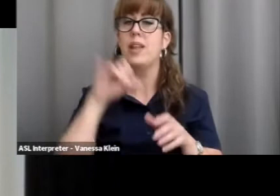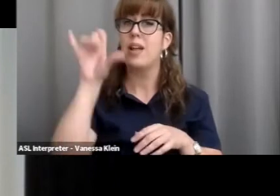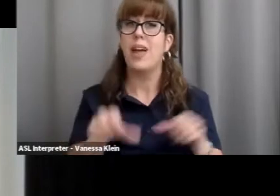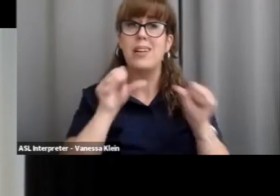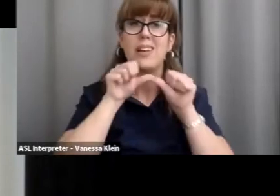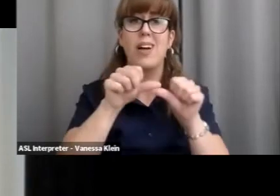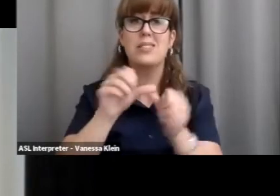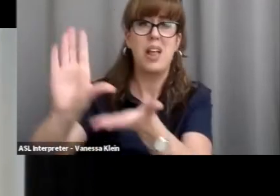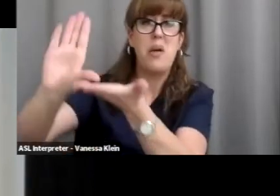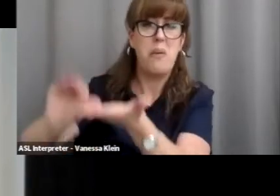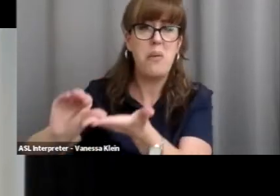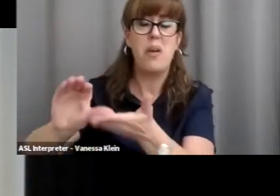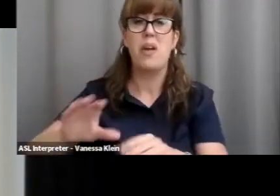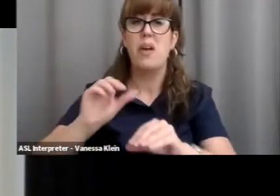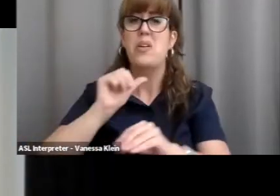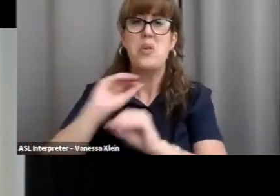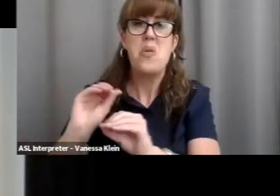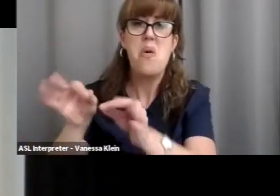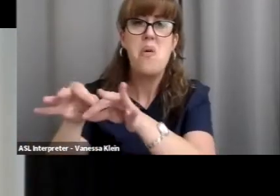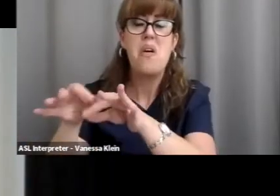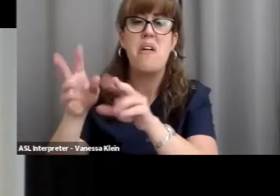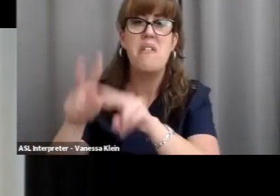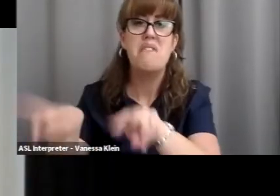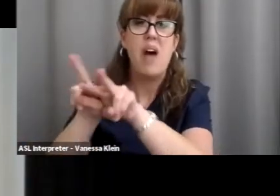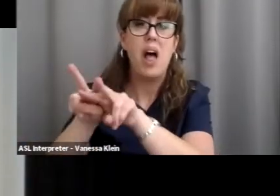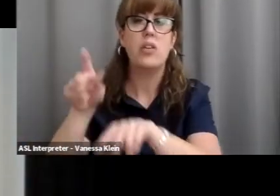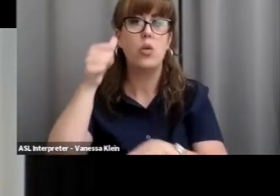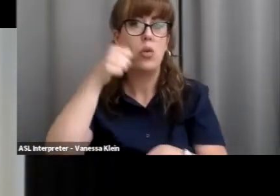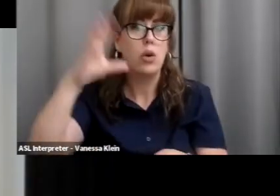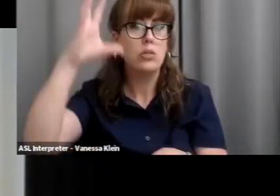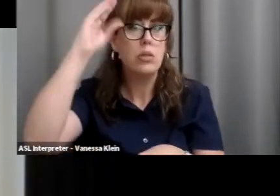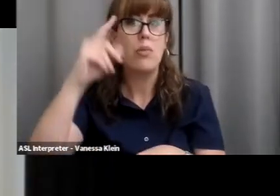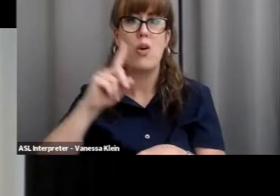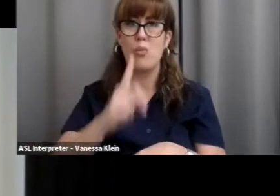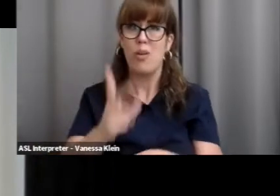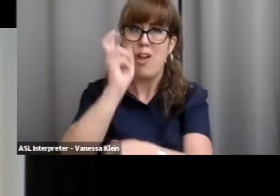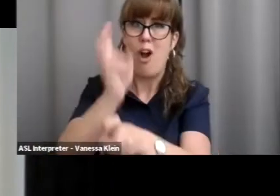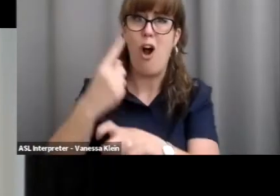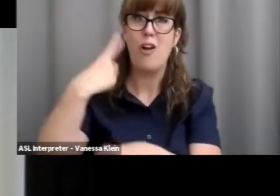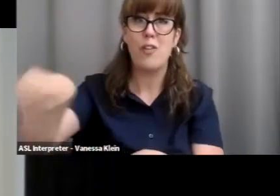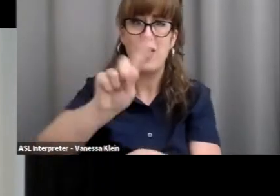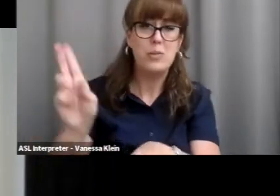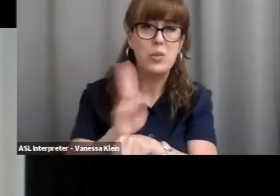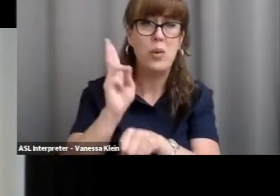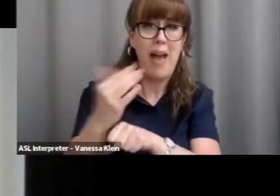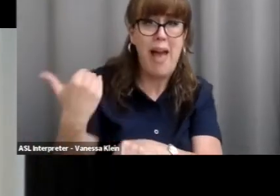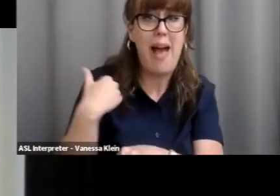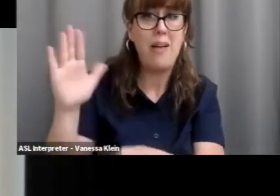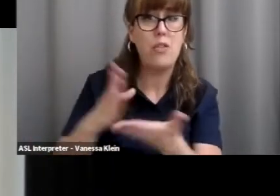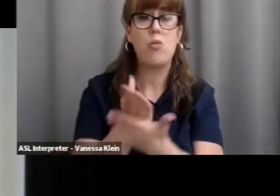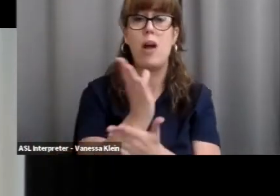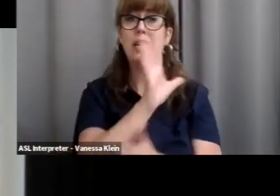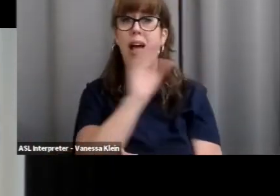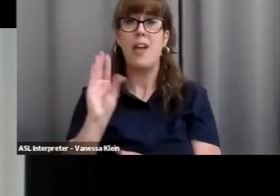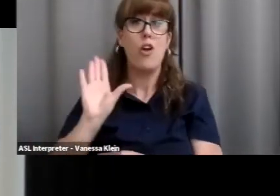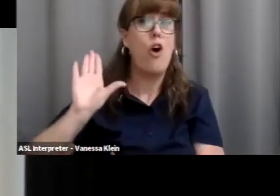it difficult to secure their rights and enabling them to really reach their full potential.